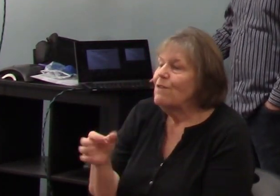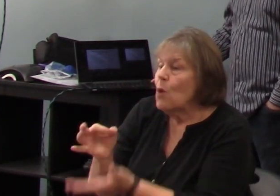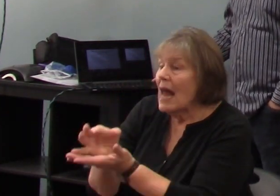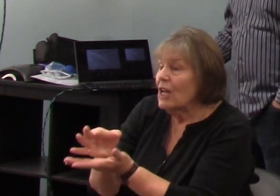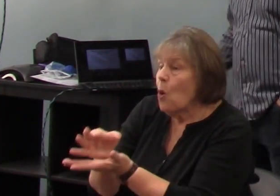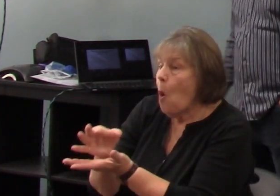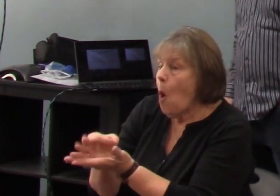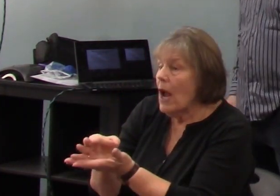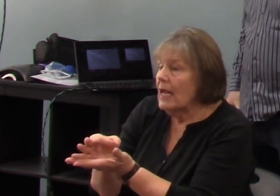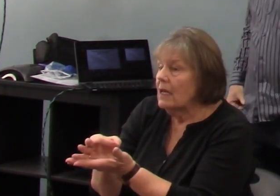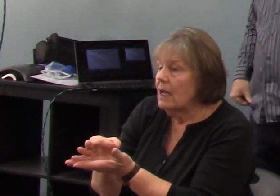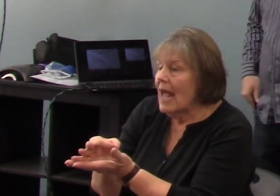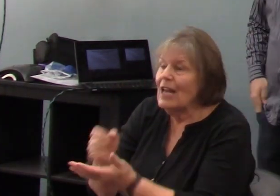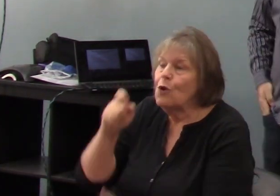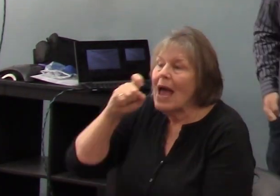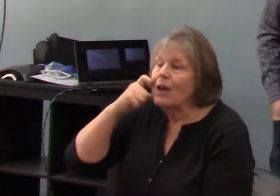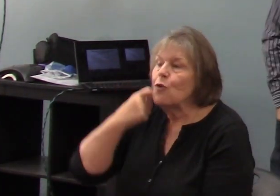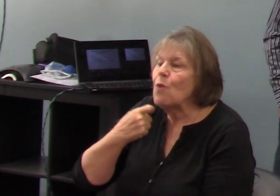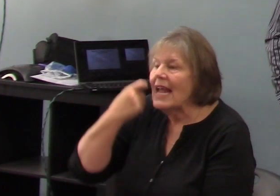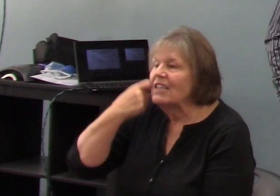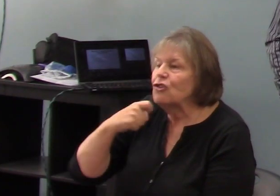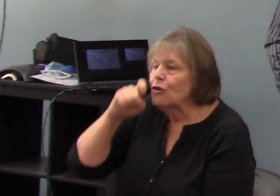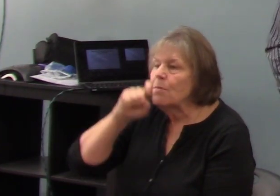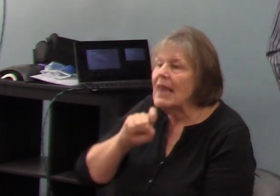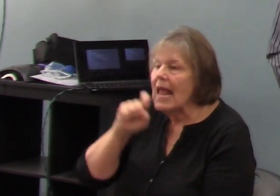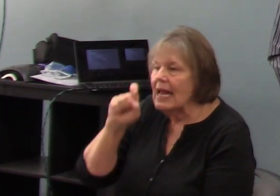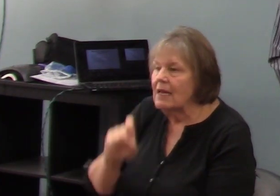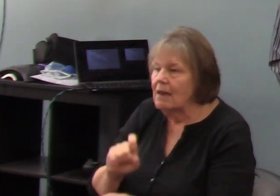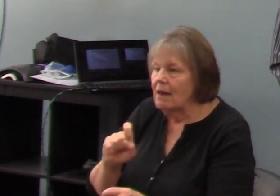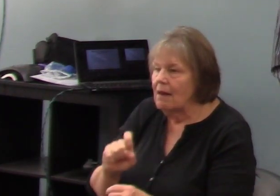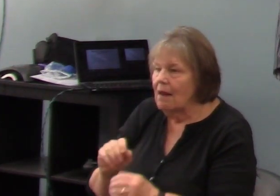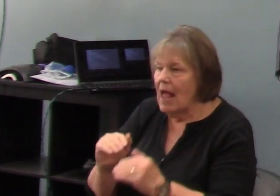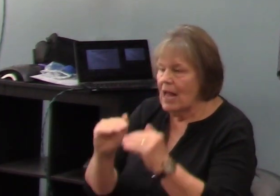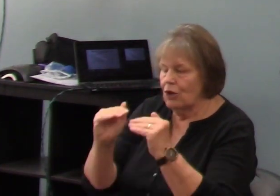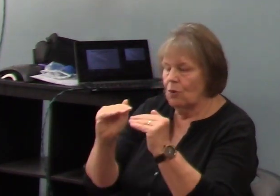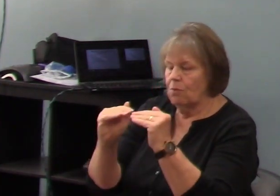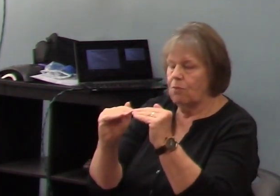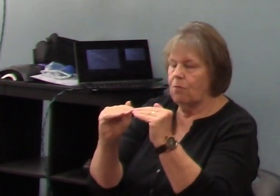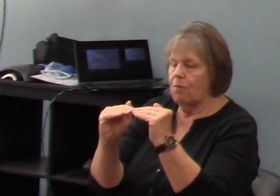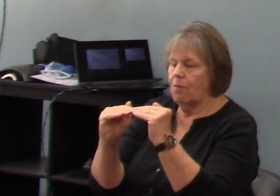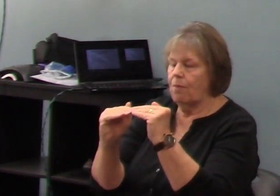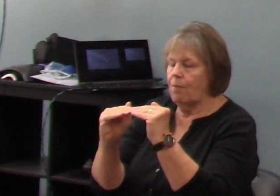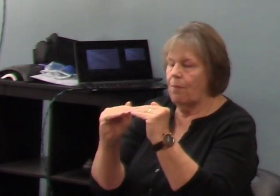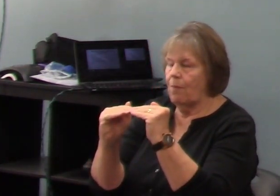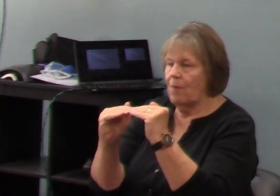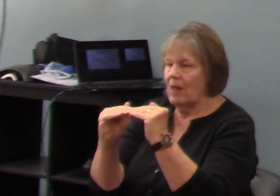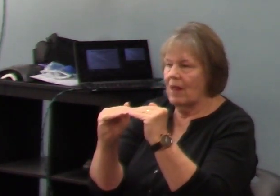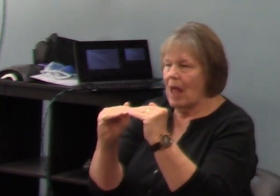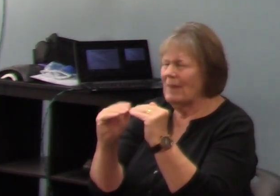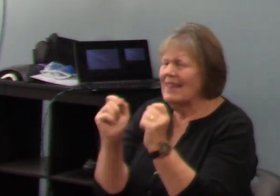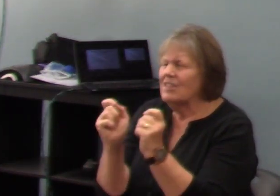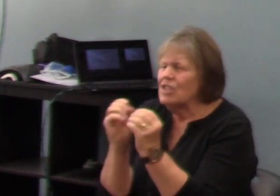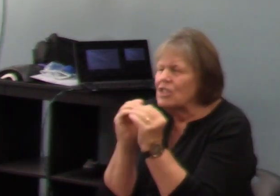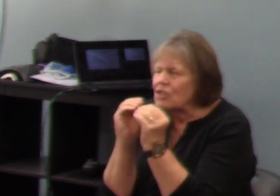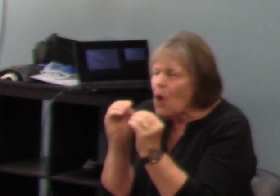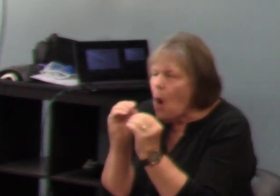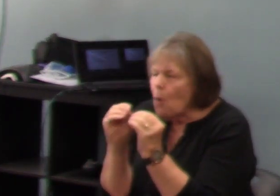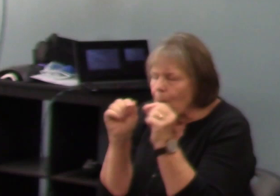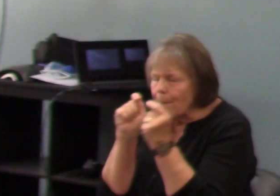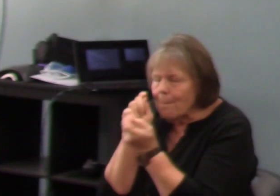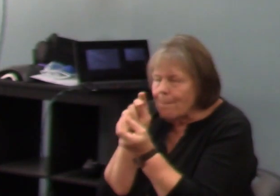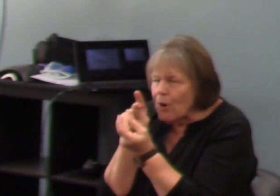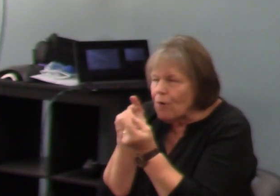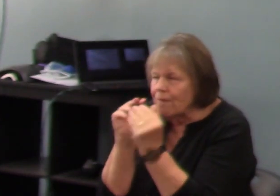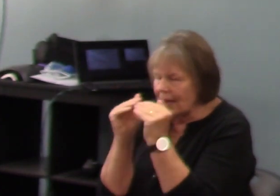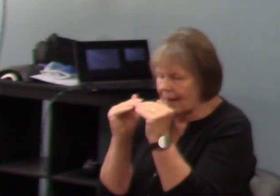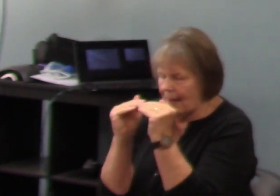blade. They're incredibly finely balanced. In fact, that would probably not nearly be enough. And